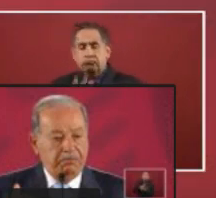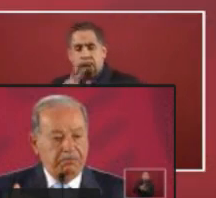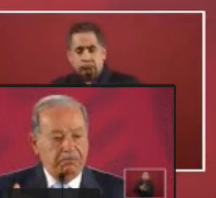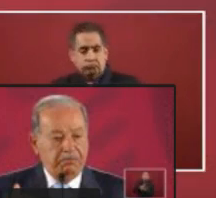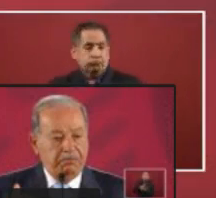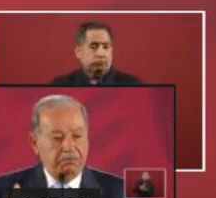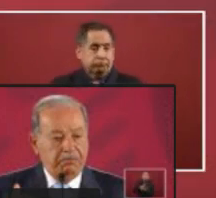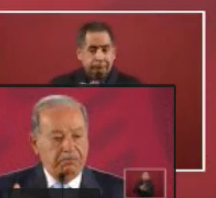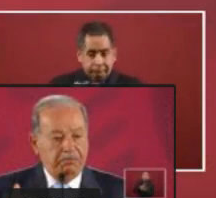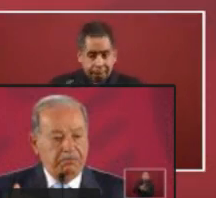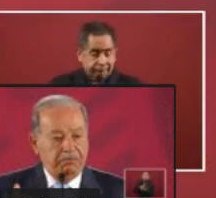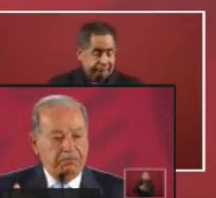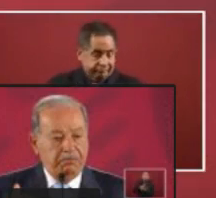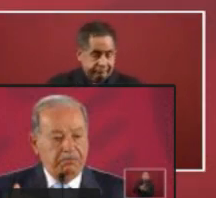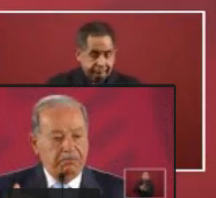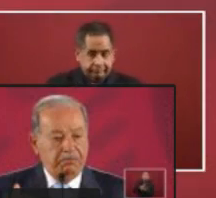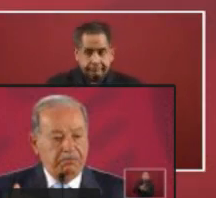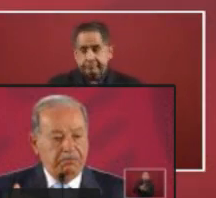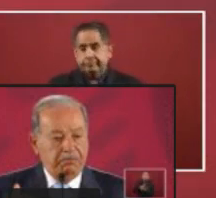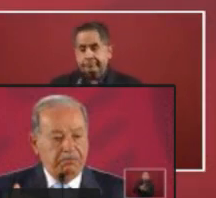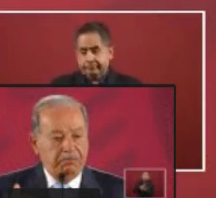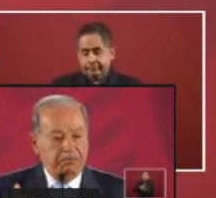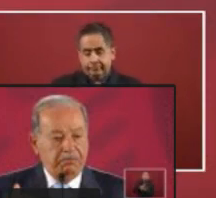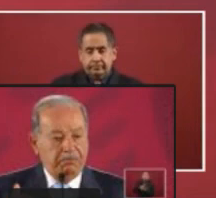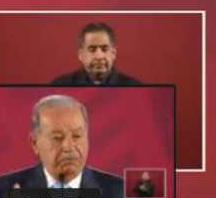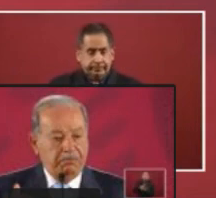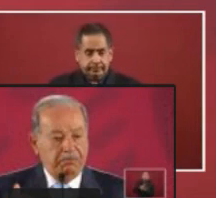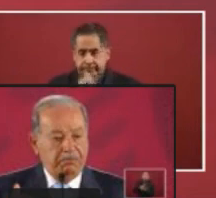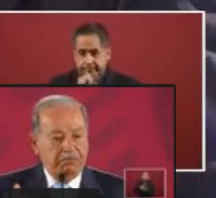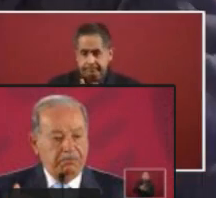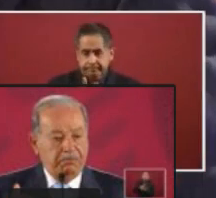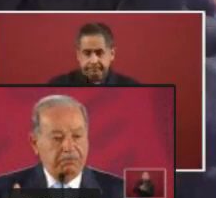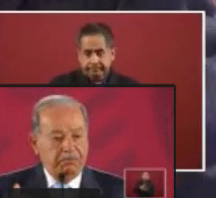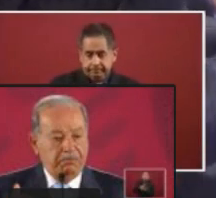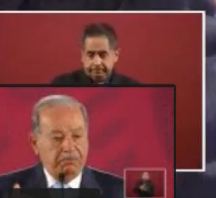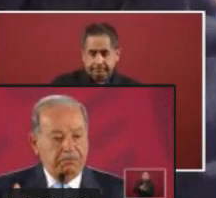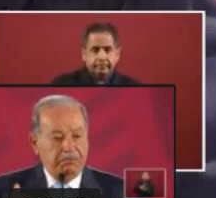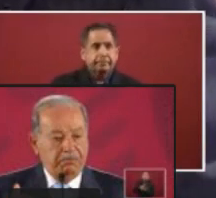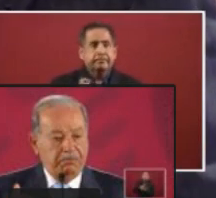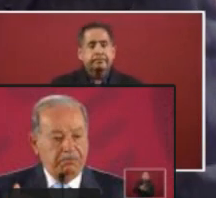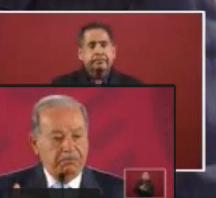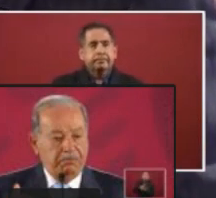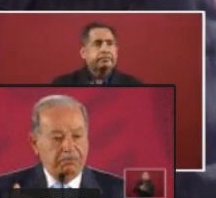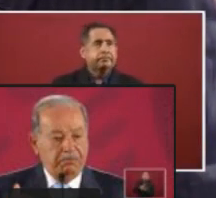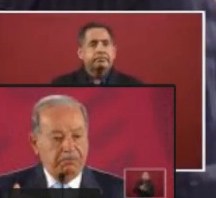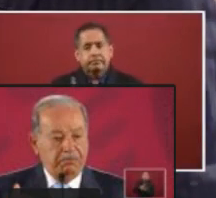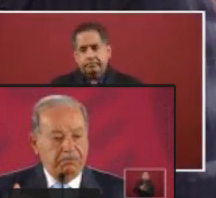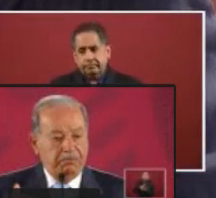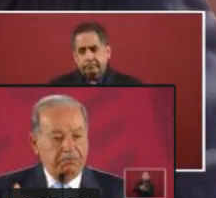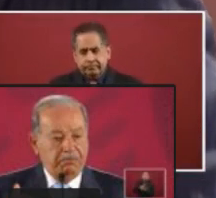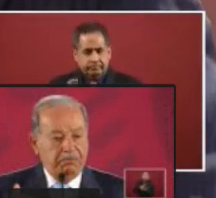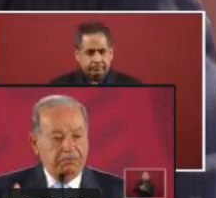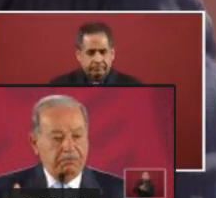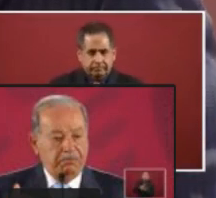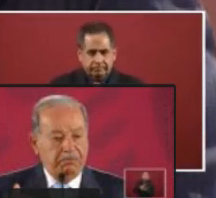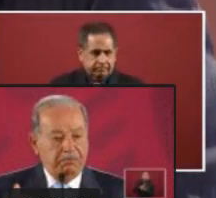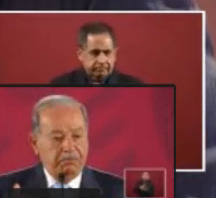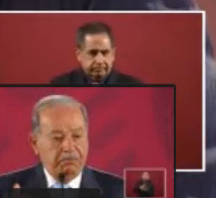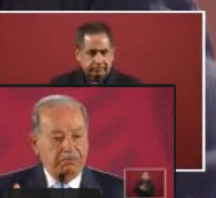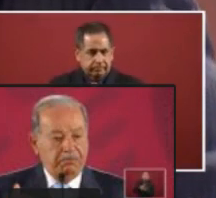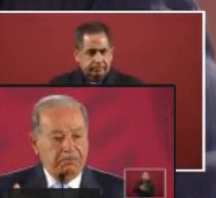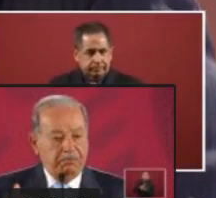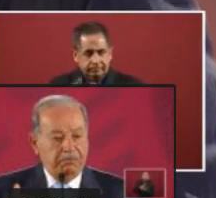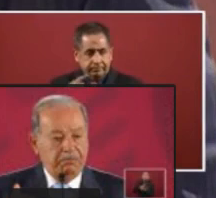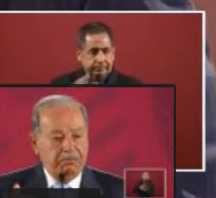represented for us a $2 million savings for us, and the tariff, which is plain,